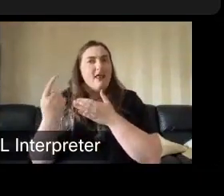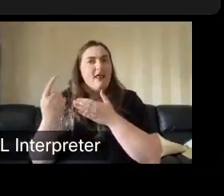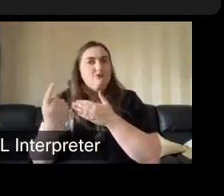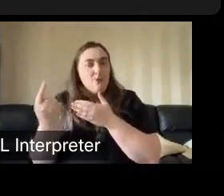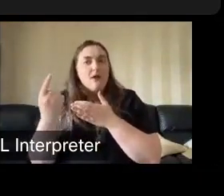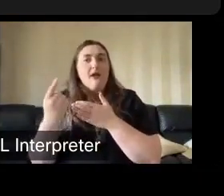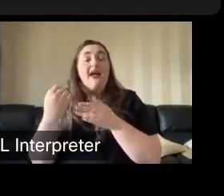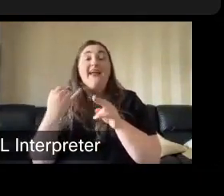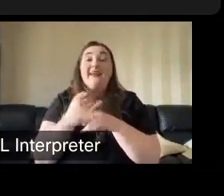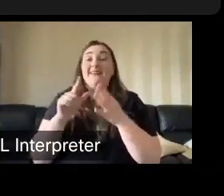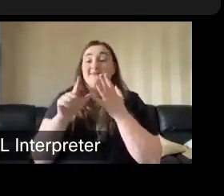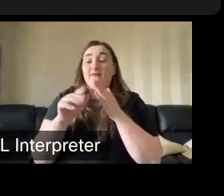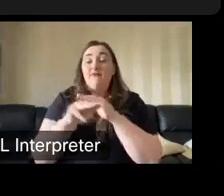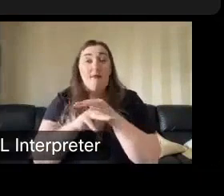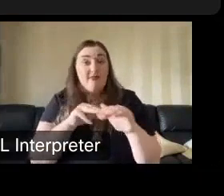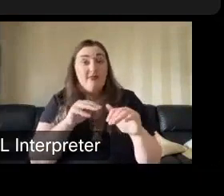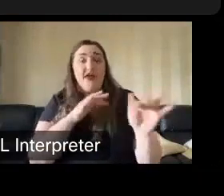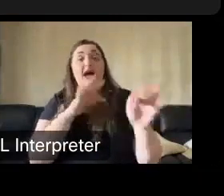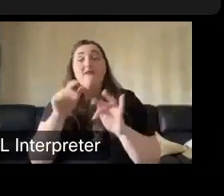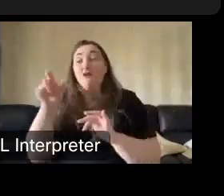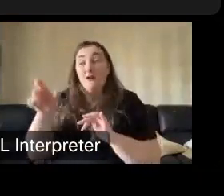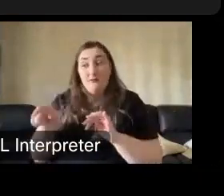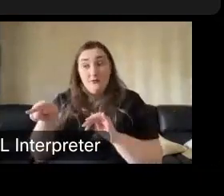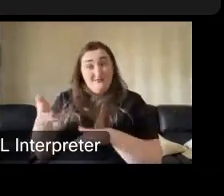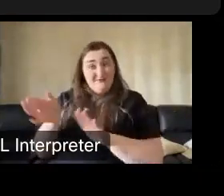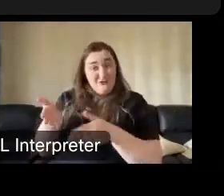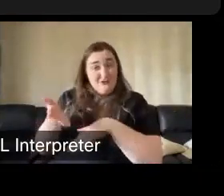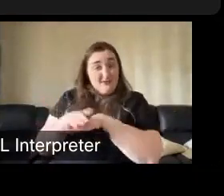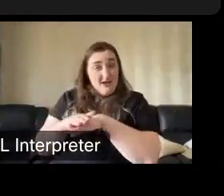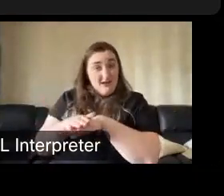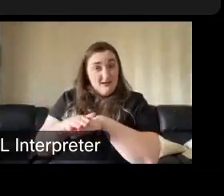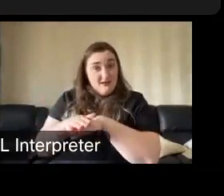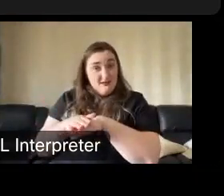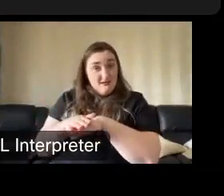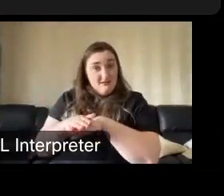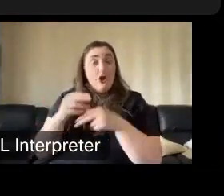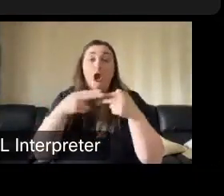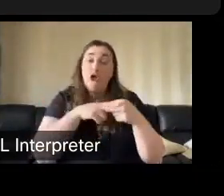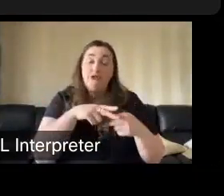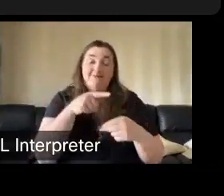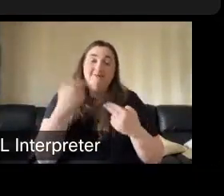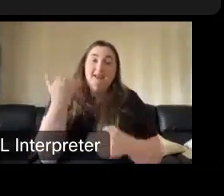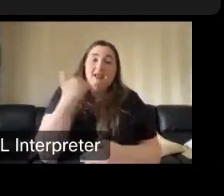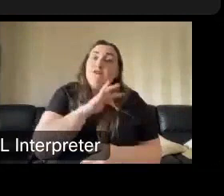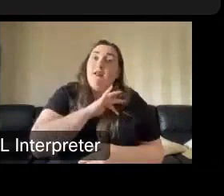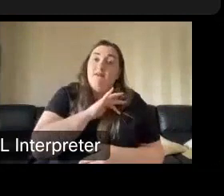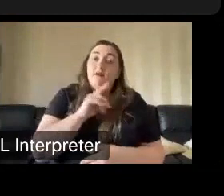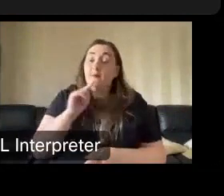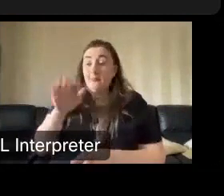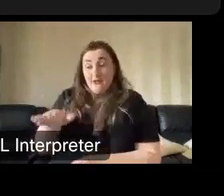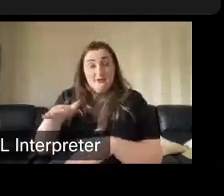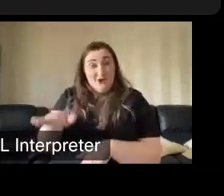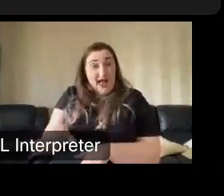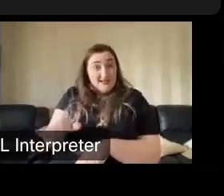months after the patient's death, she killed herself. Now the patient, the child, and